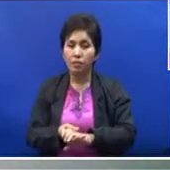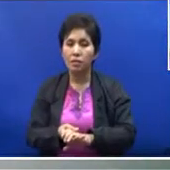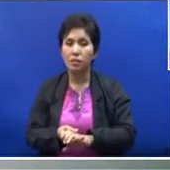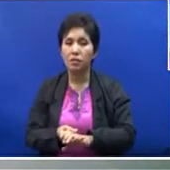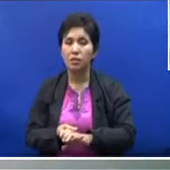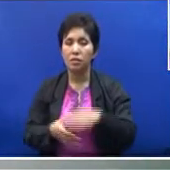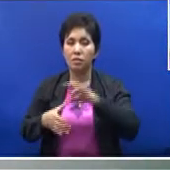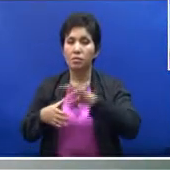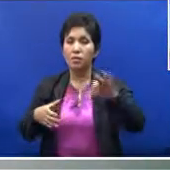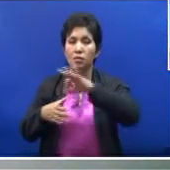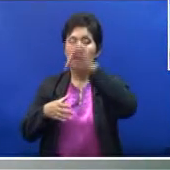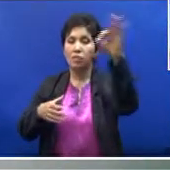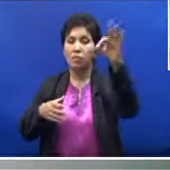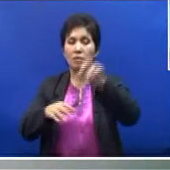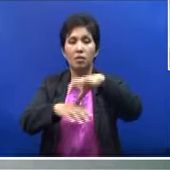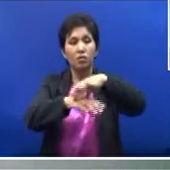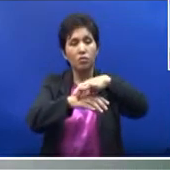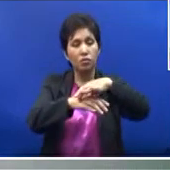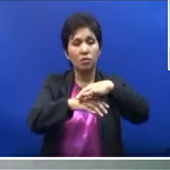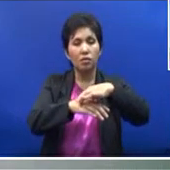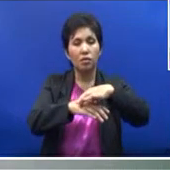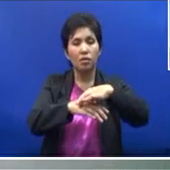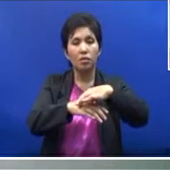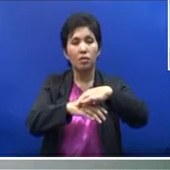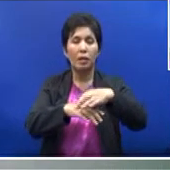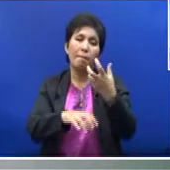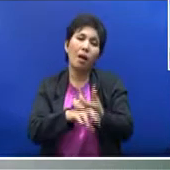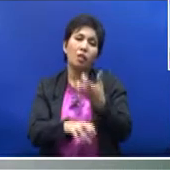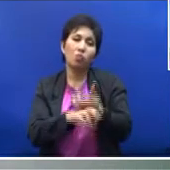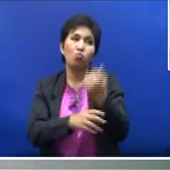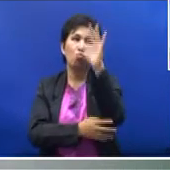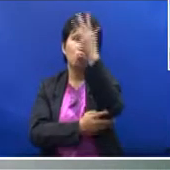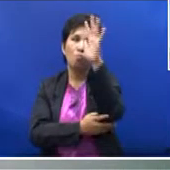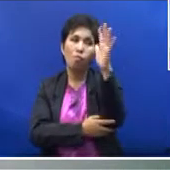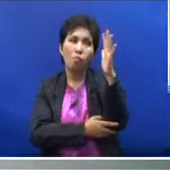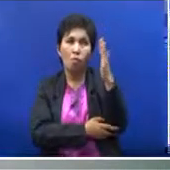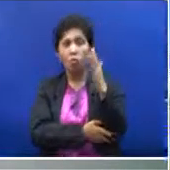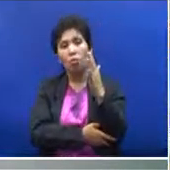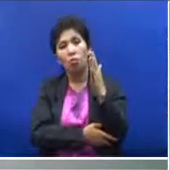spirits occupy natural objects like stones and trees.